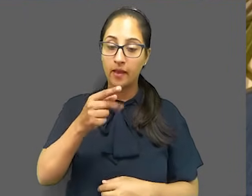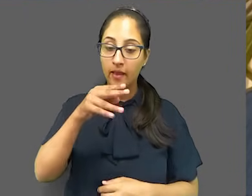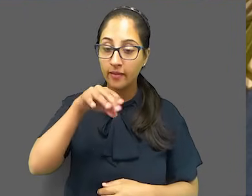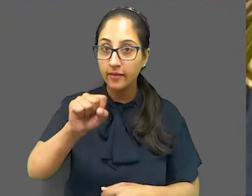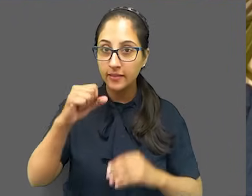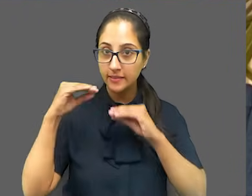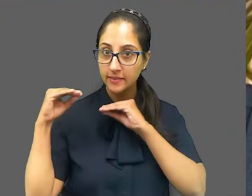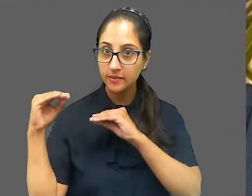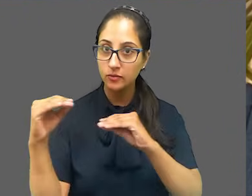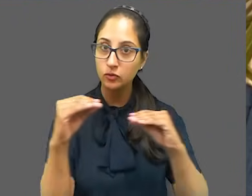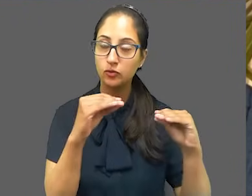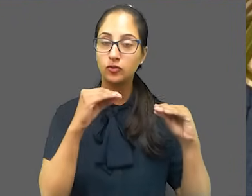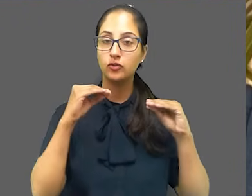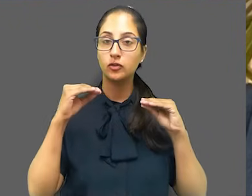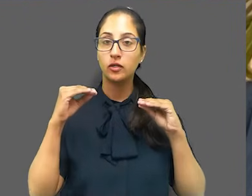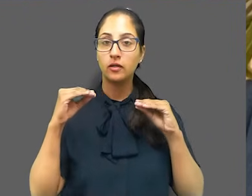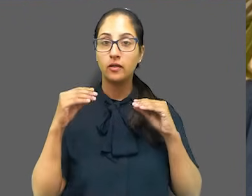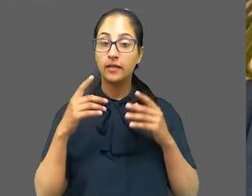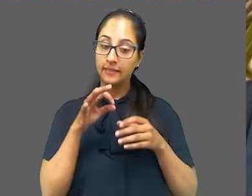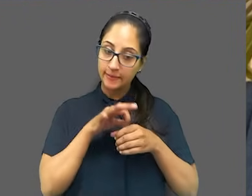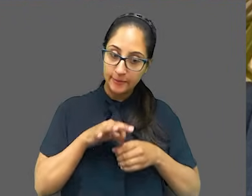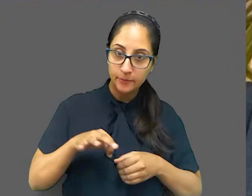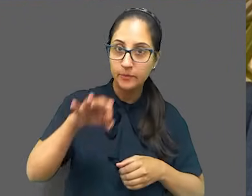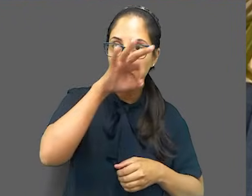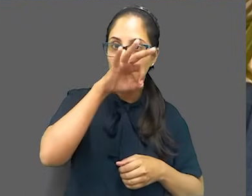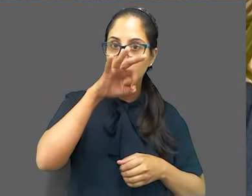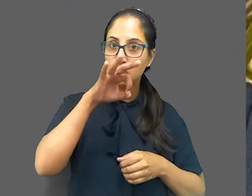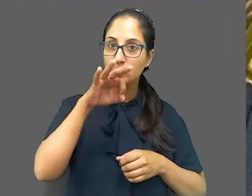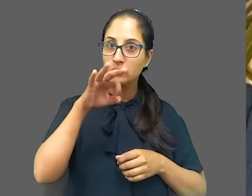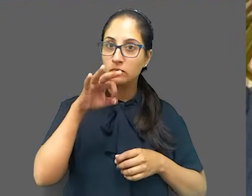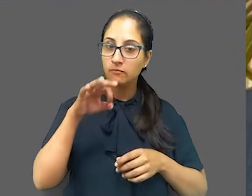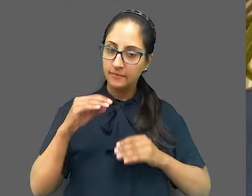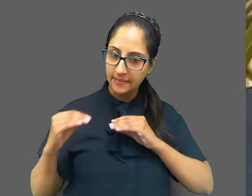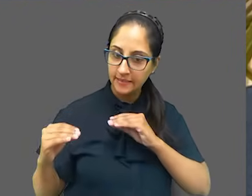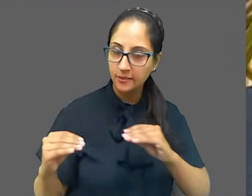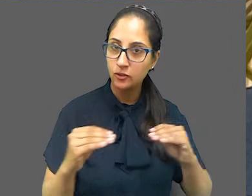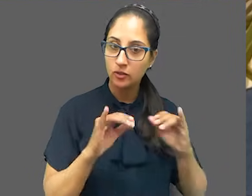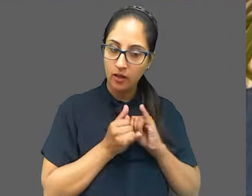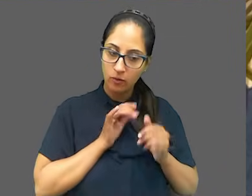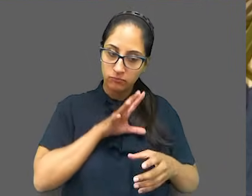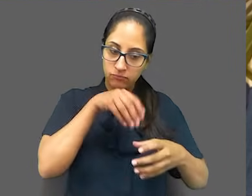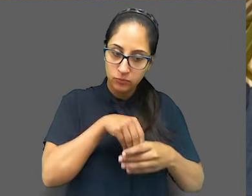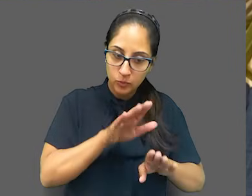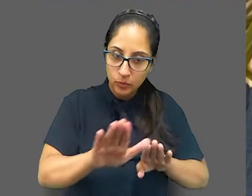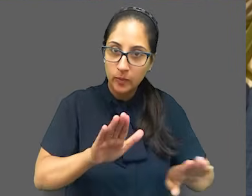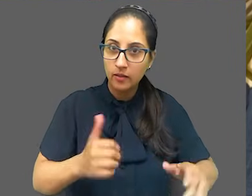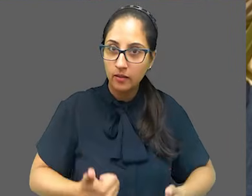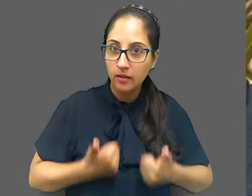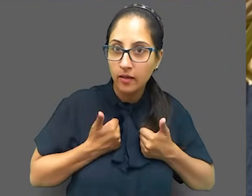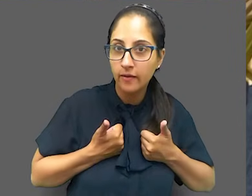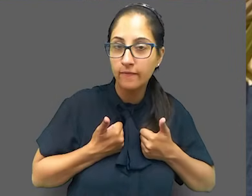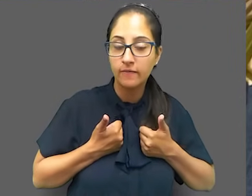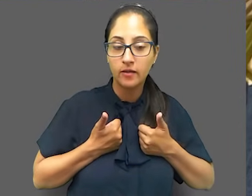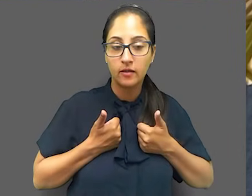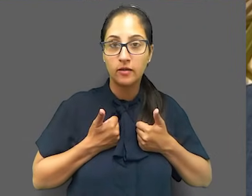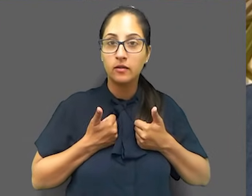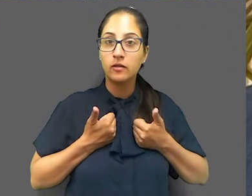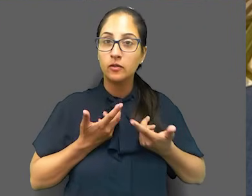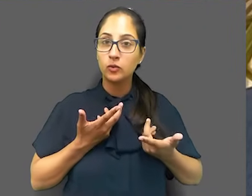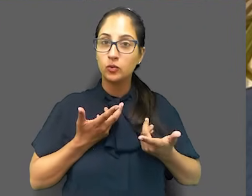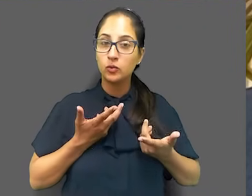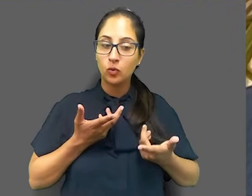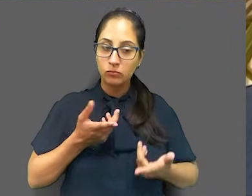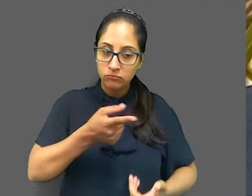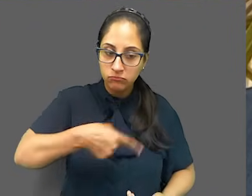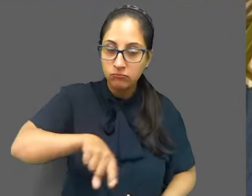ethics, develop notions of spirituality, a